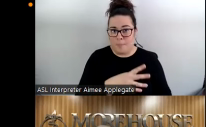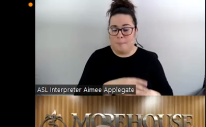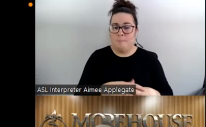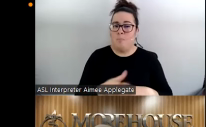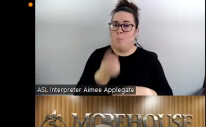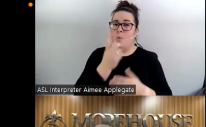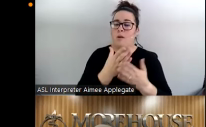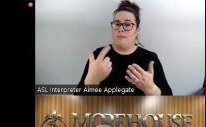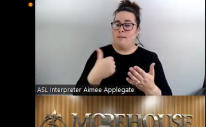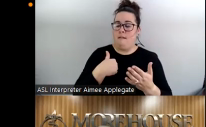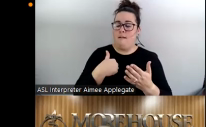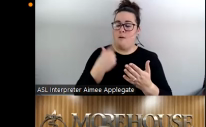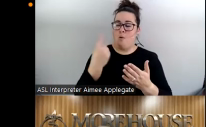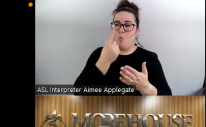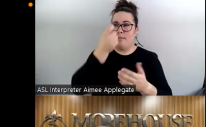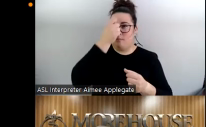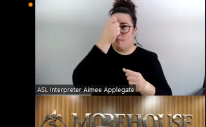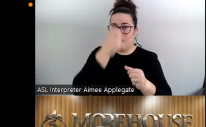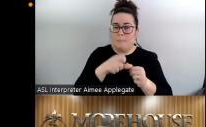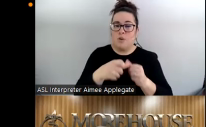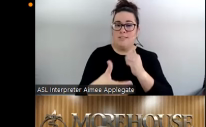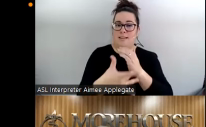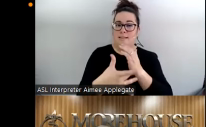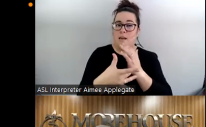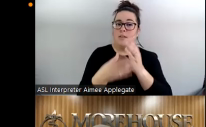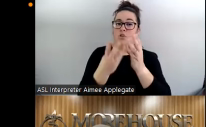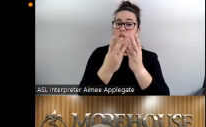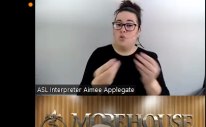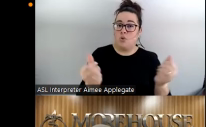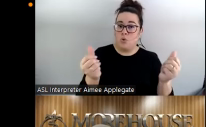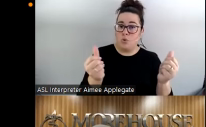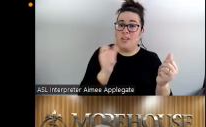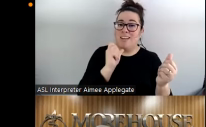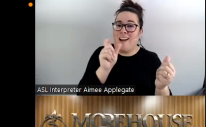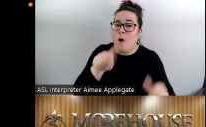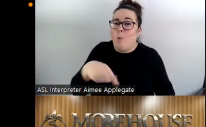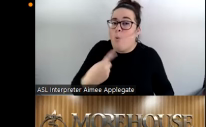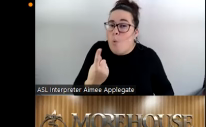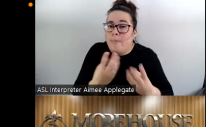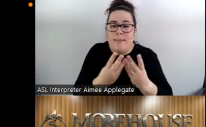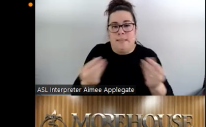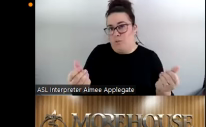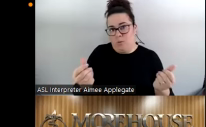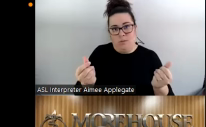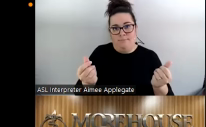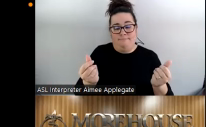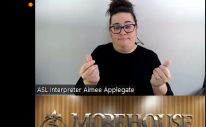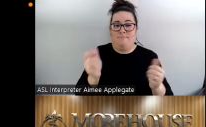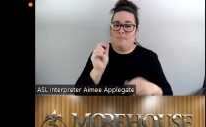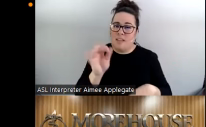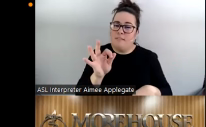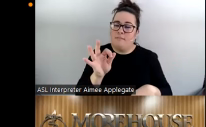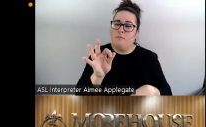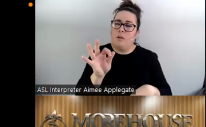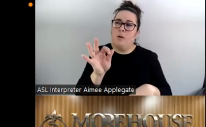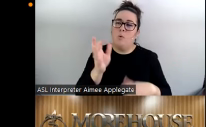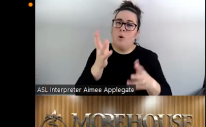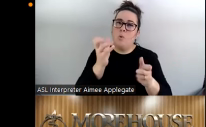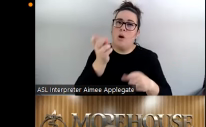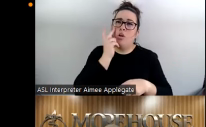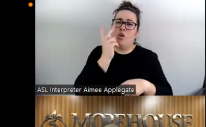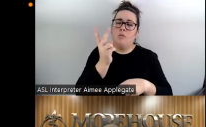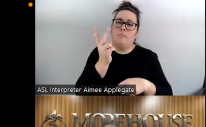remind myself of is that technology is a solution. It is not the solution. And if we want to use that framework, we really have to understand the